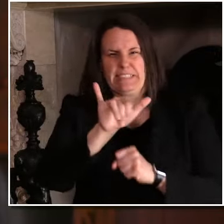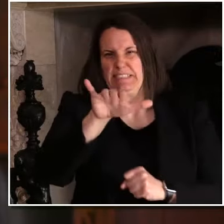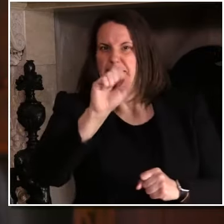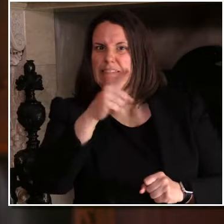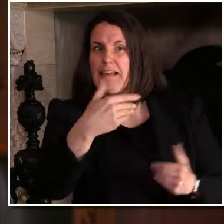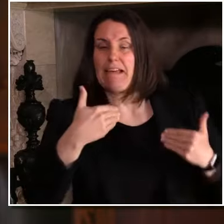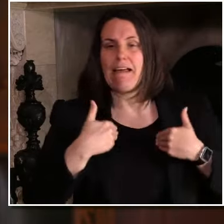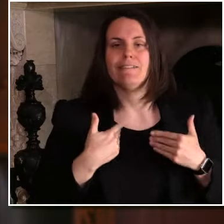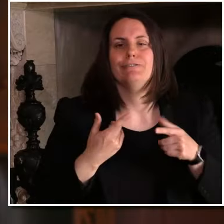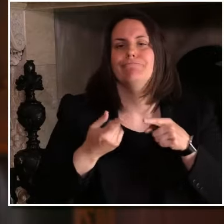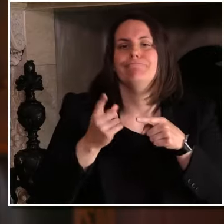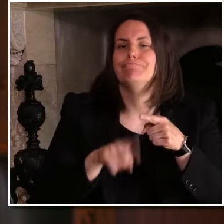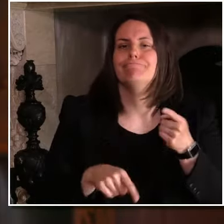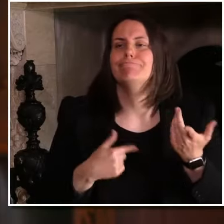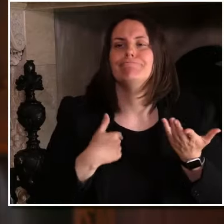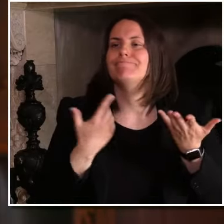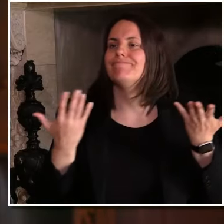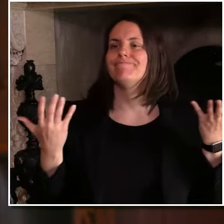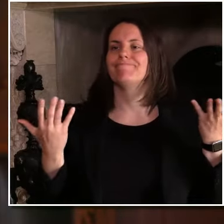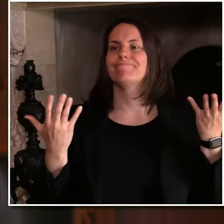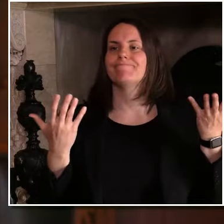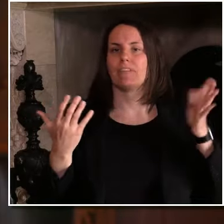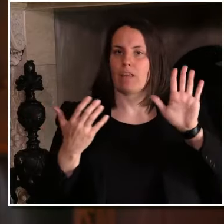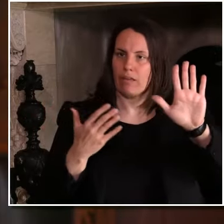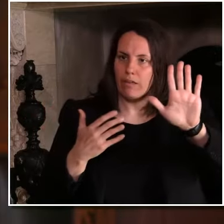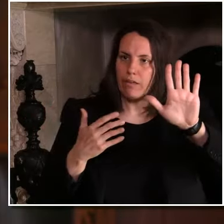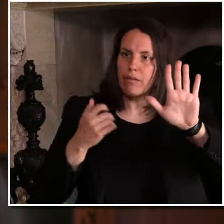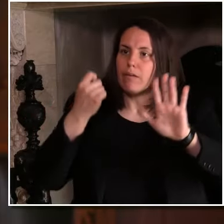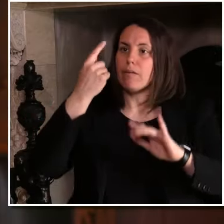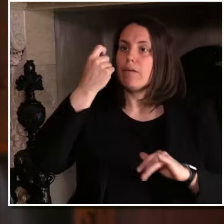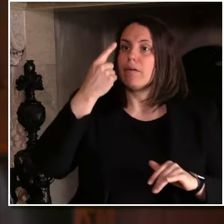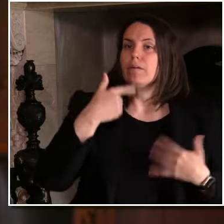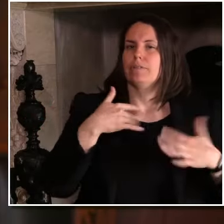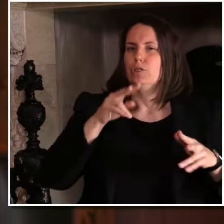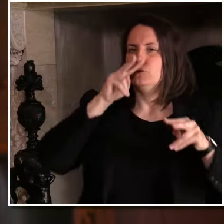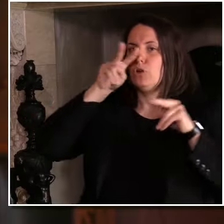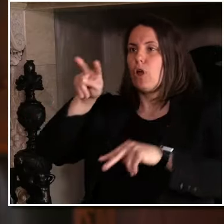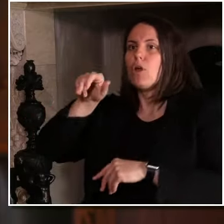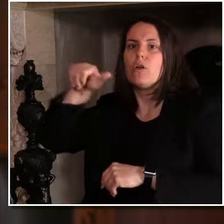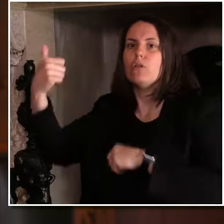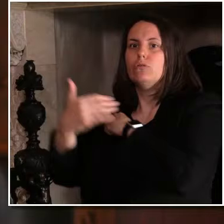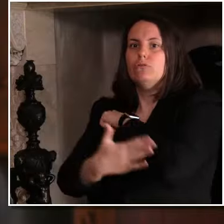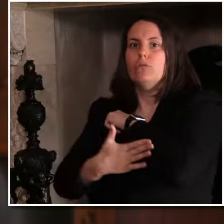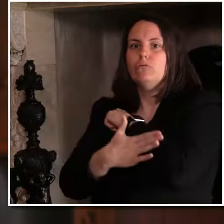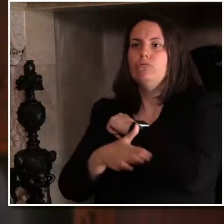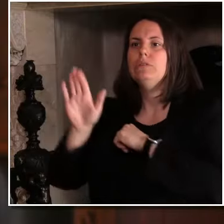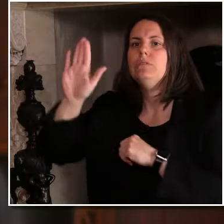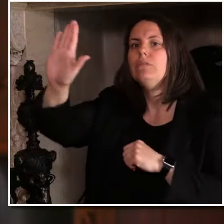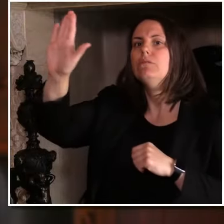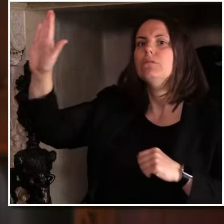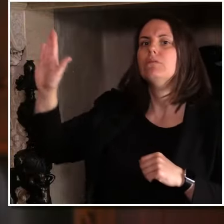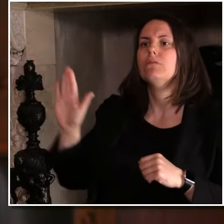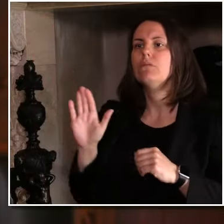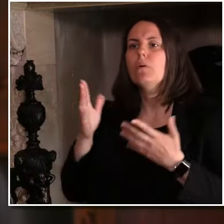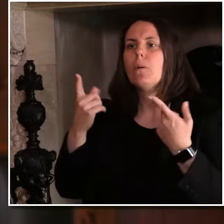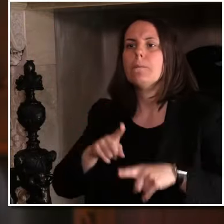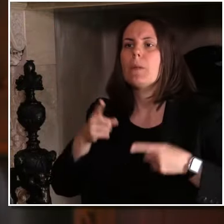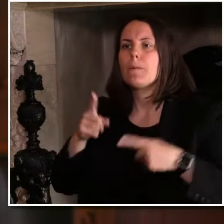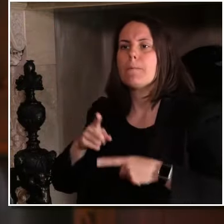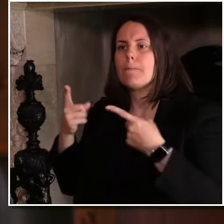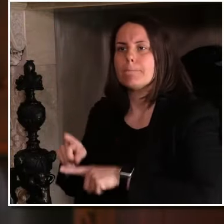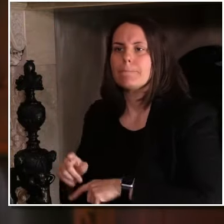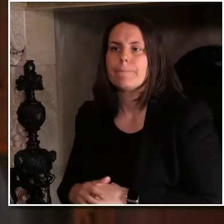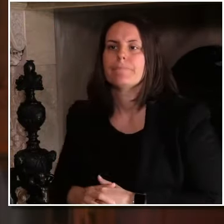common to have discovered after the fact that transmission had been occurring in the communities well before the first cases were detected. There was